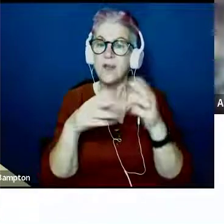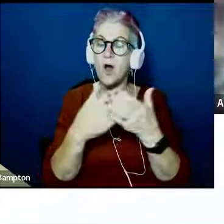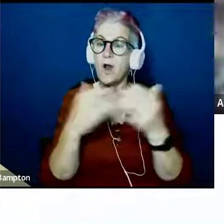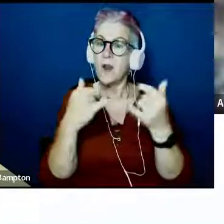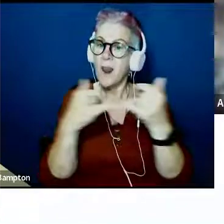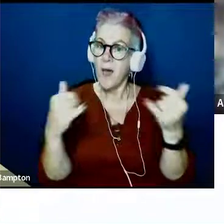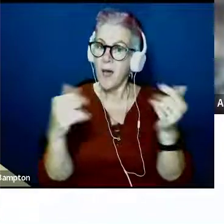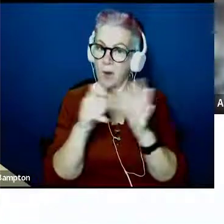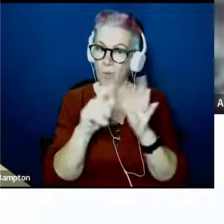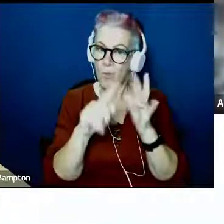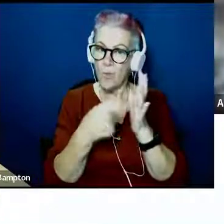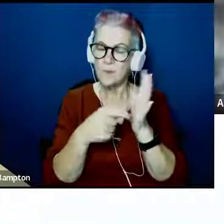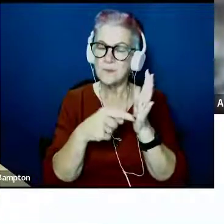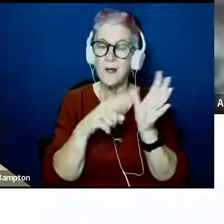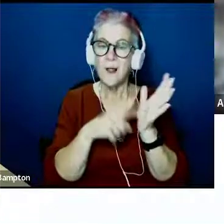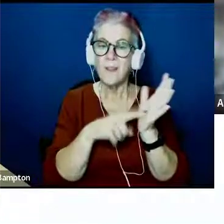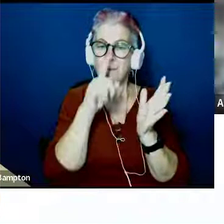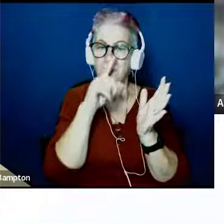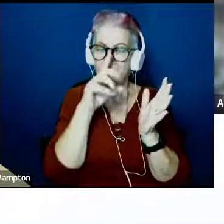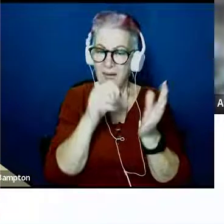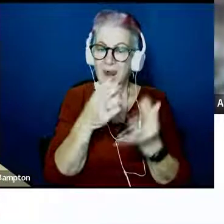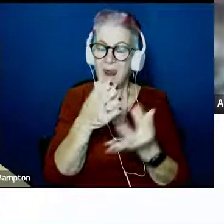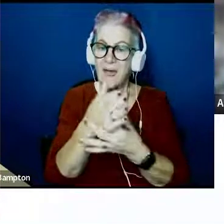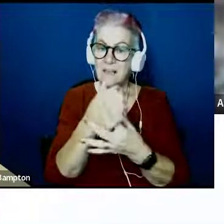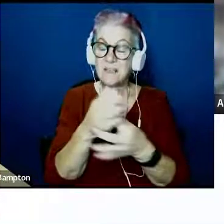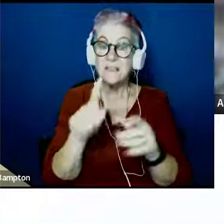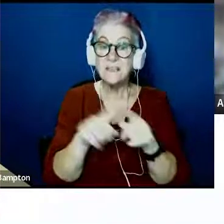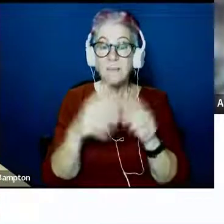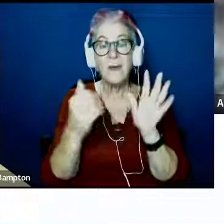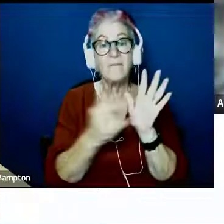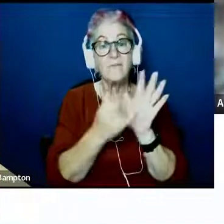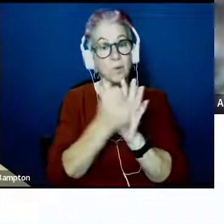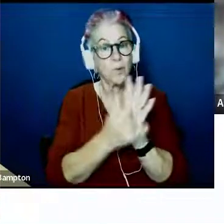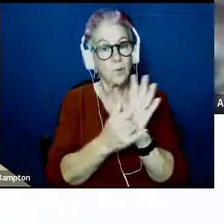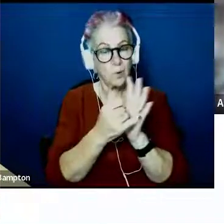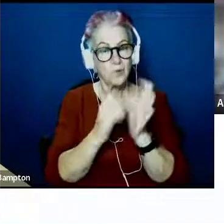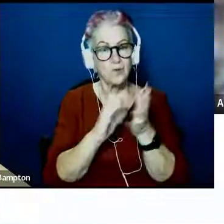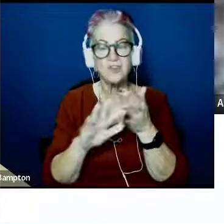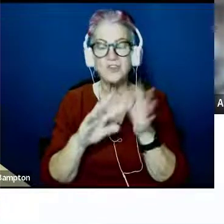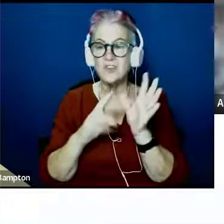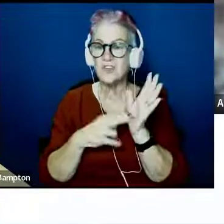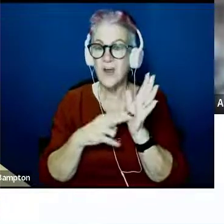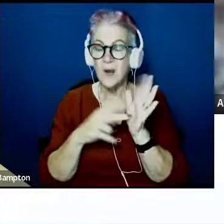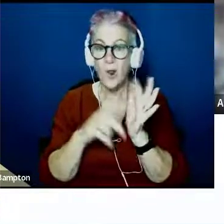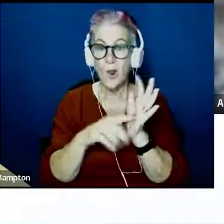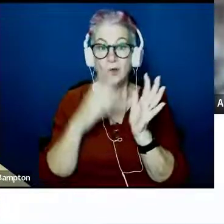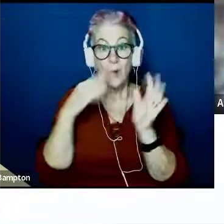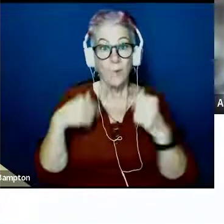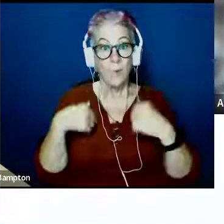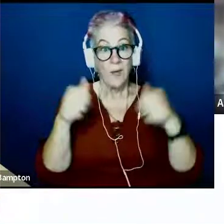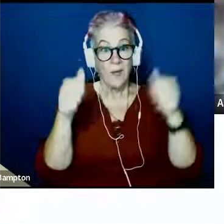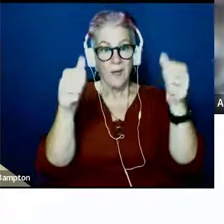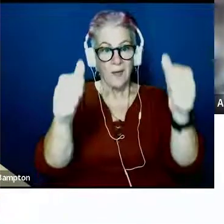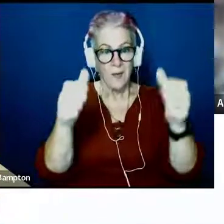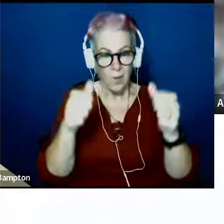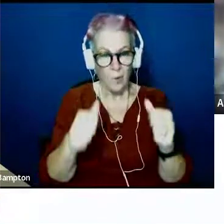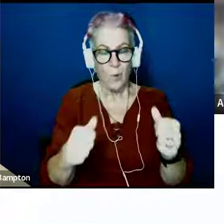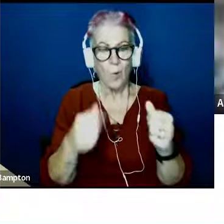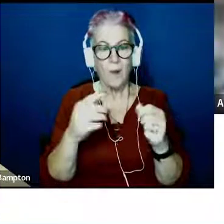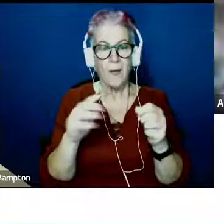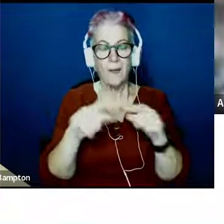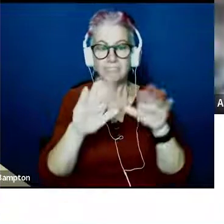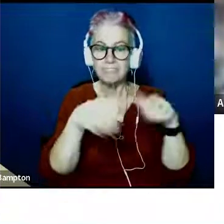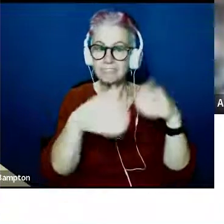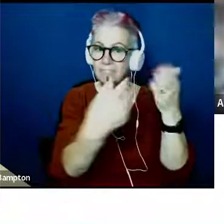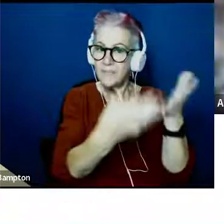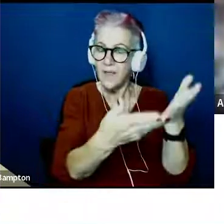people can access. We also have a YouTube channel, and when we post them, we feature the presenter's name